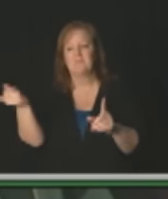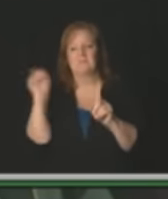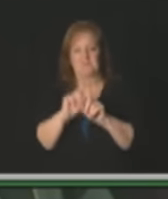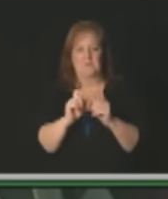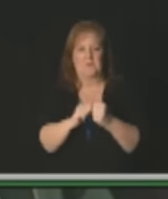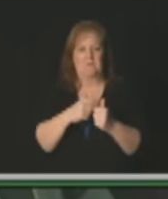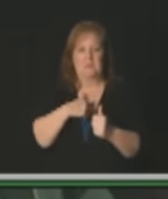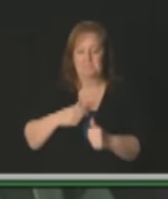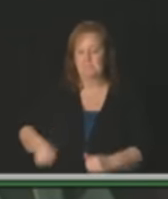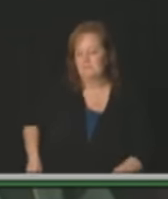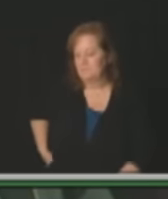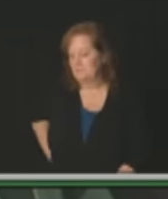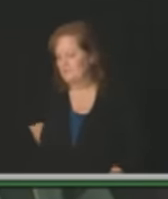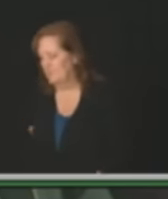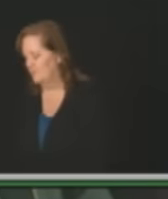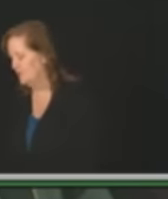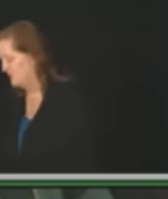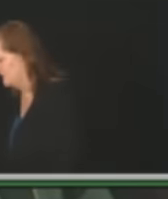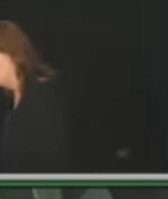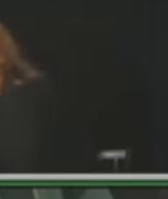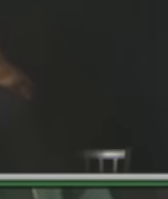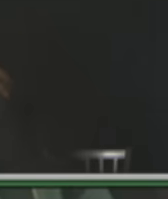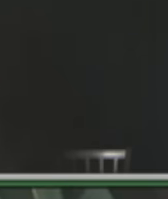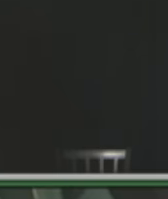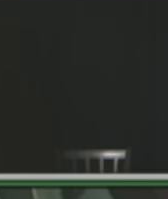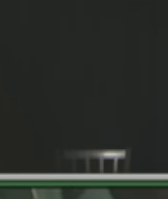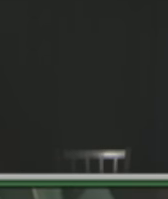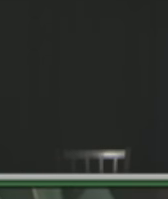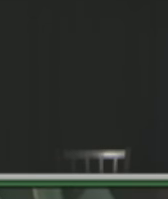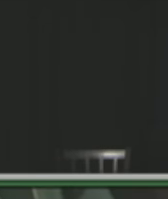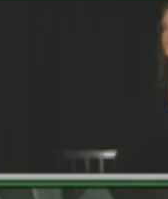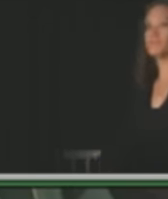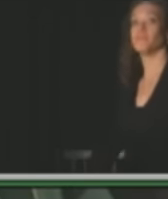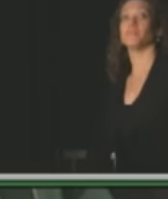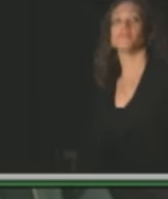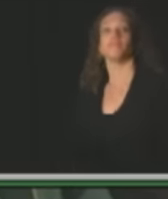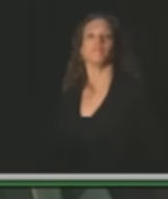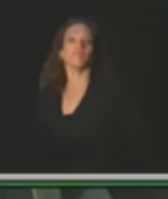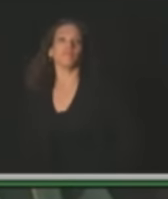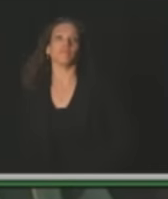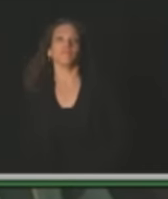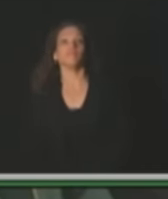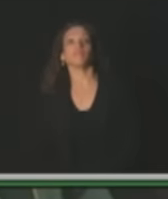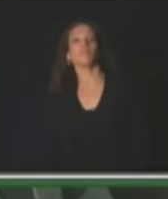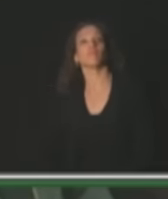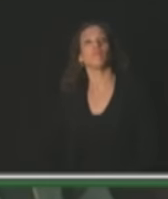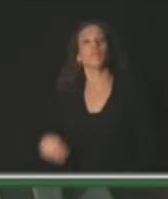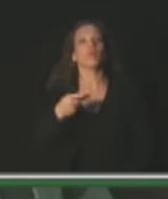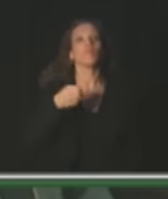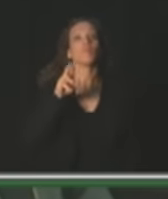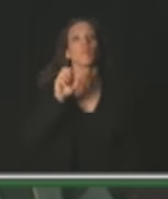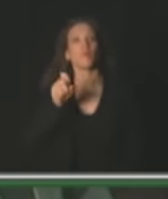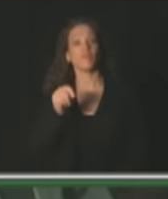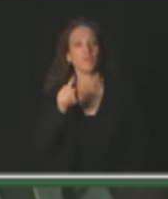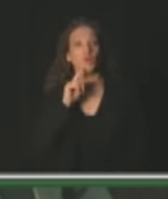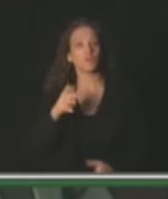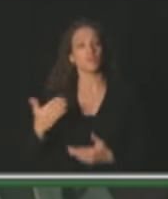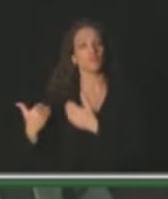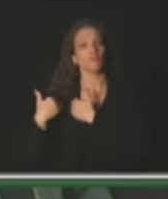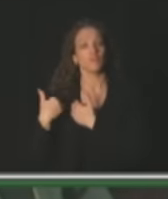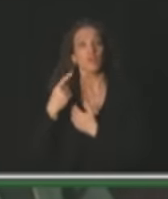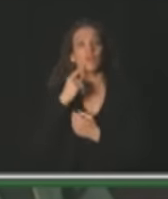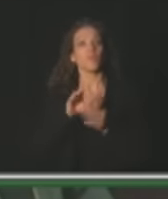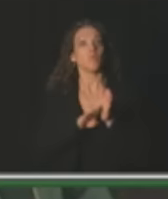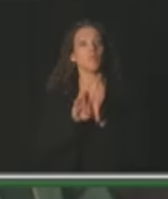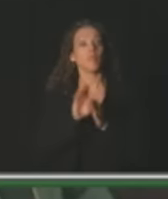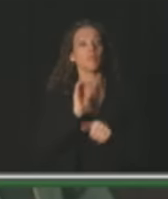podium. As Provost, Dr. Harmsen is charged with developing, implementing, and monitoring the quality of all